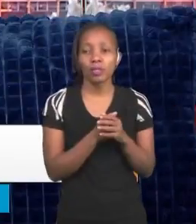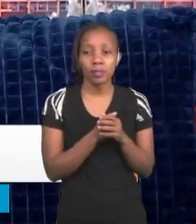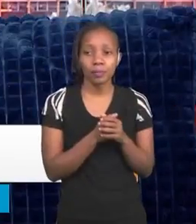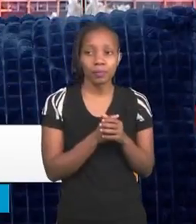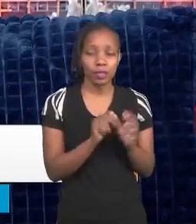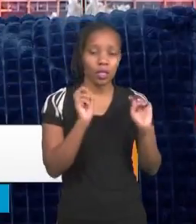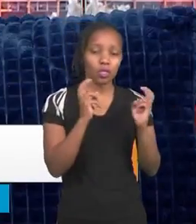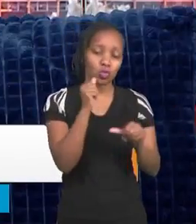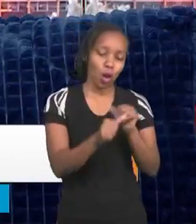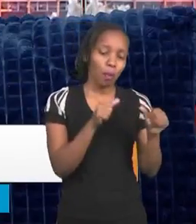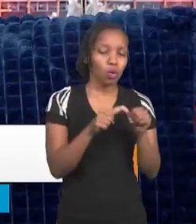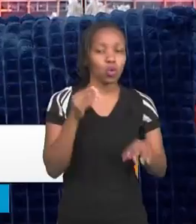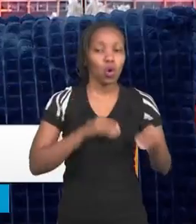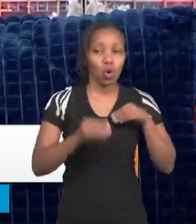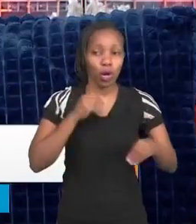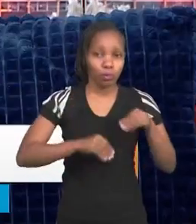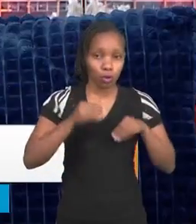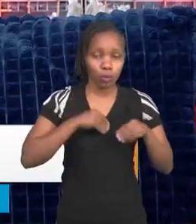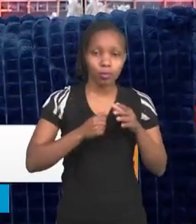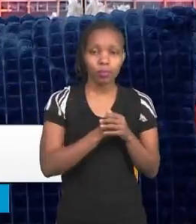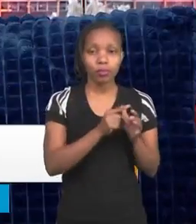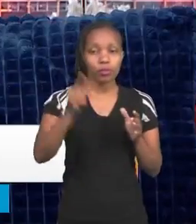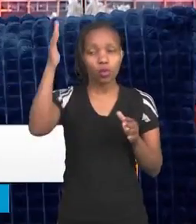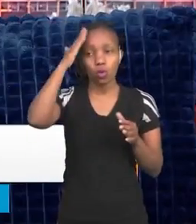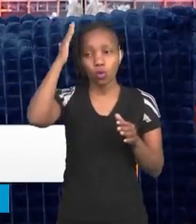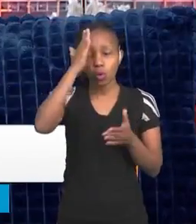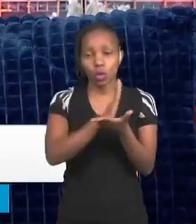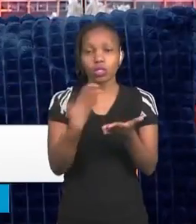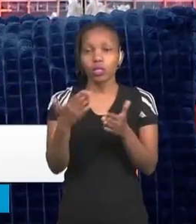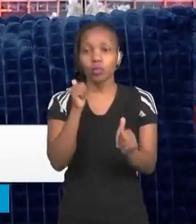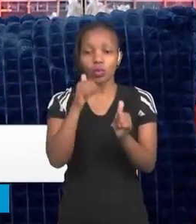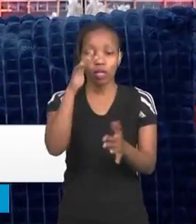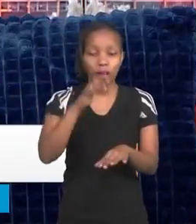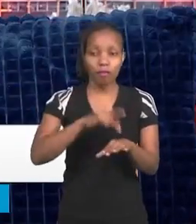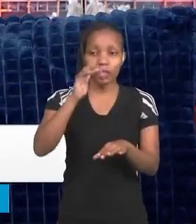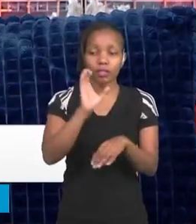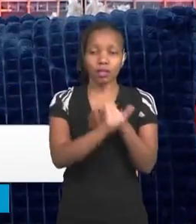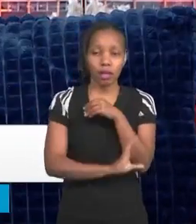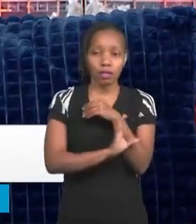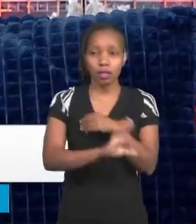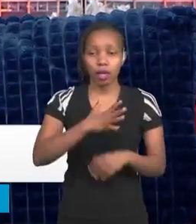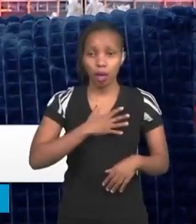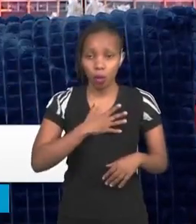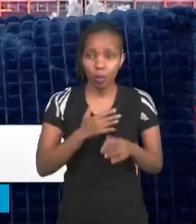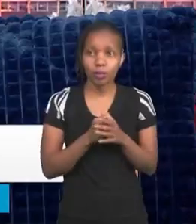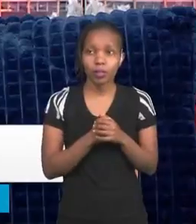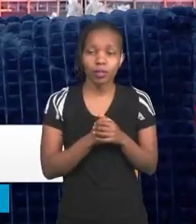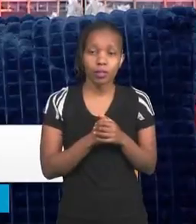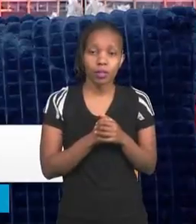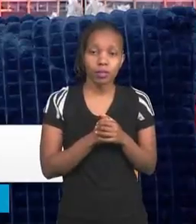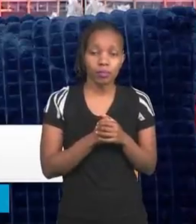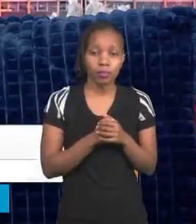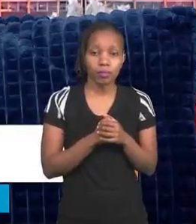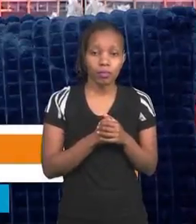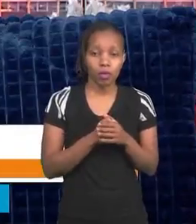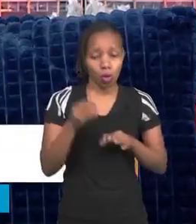issues of corruption are there because, you know, that this is something that affects our country in all corners. And so aspects of